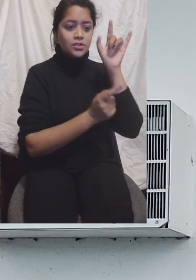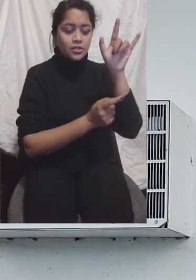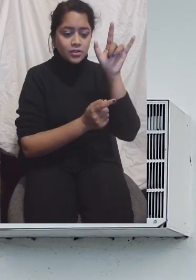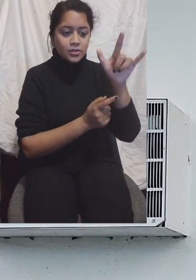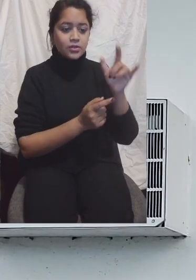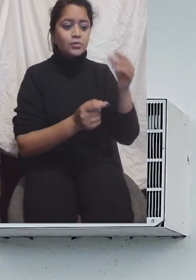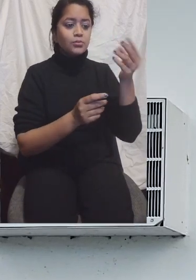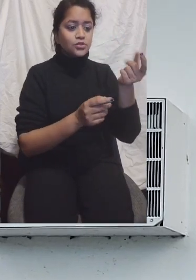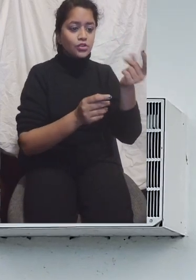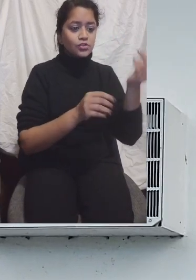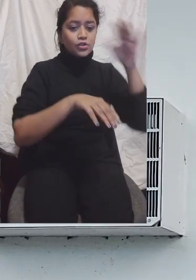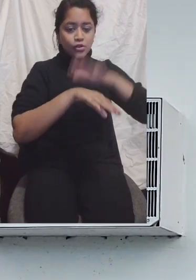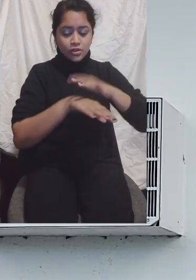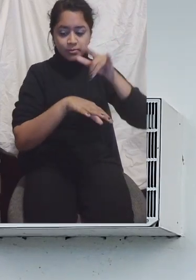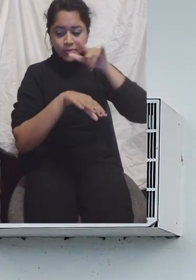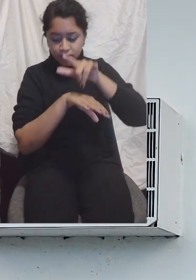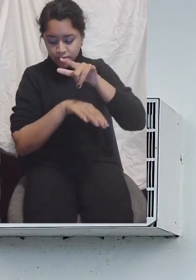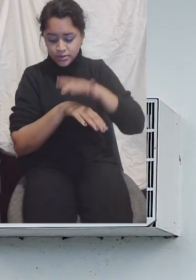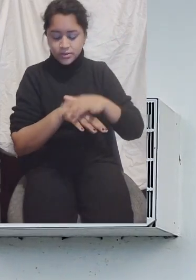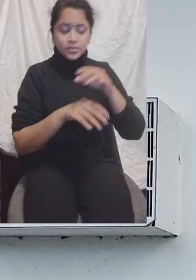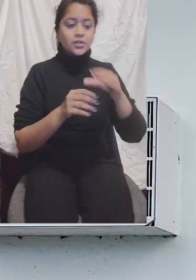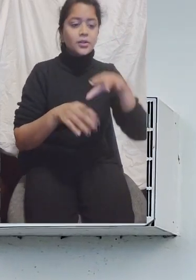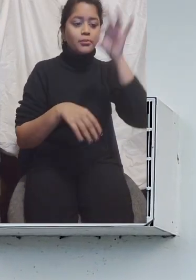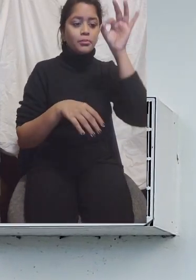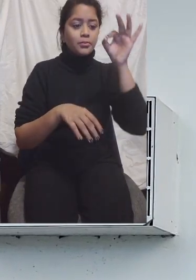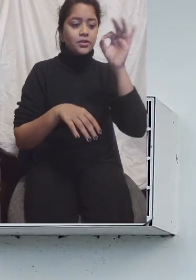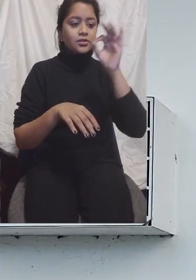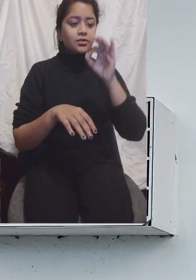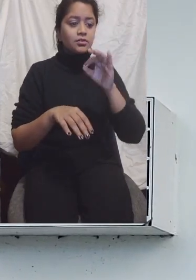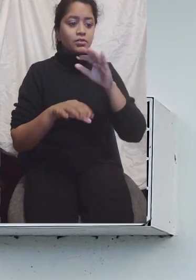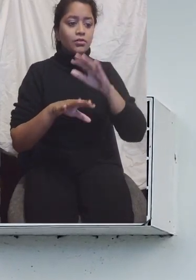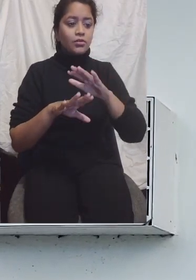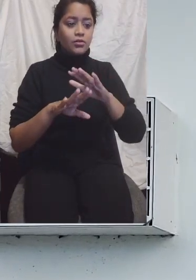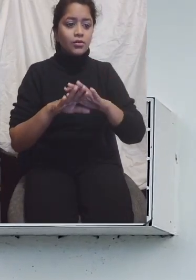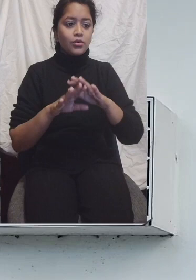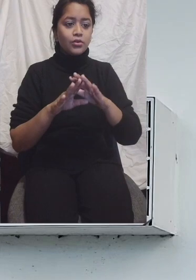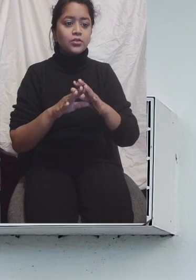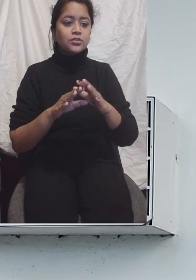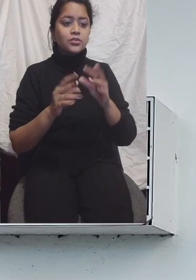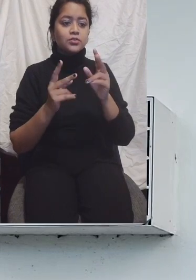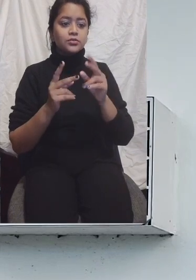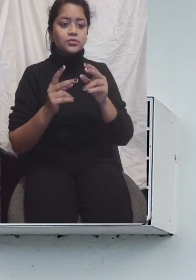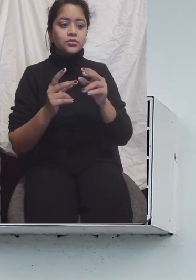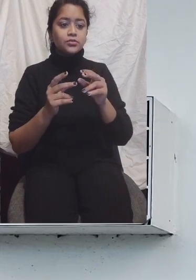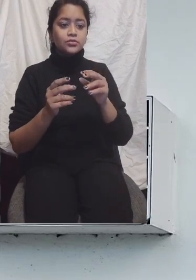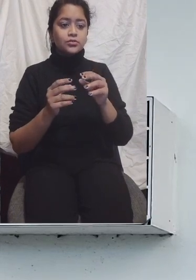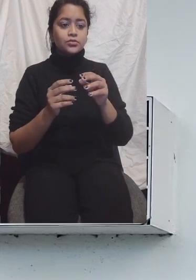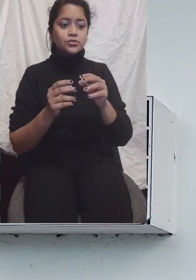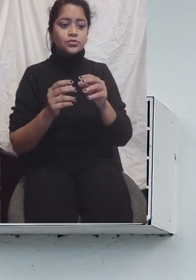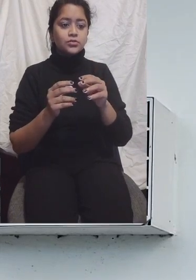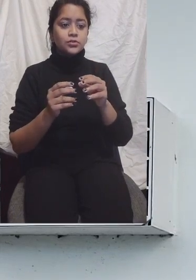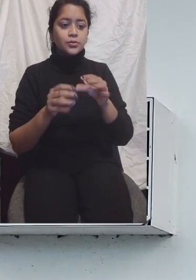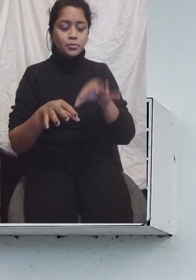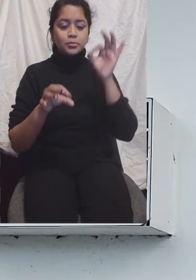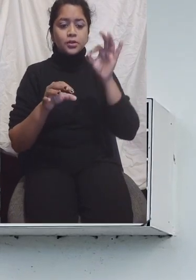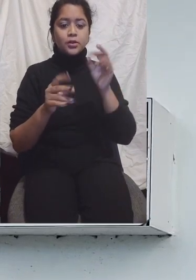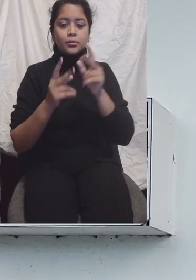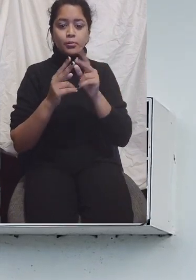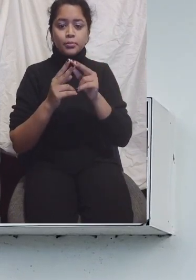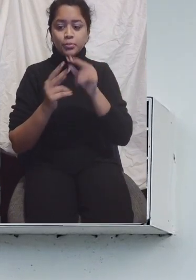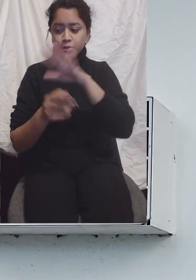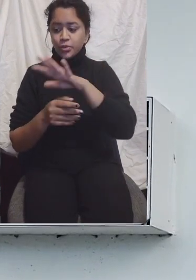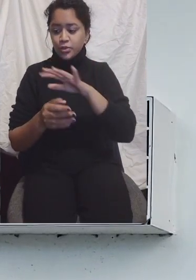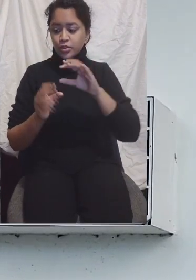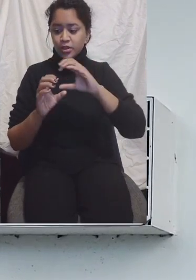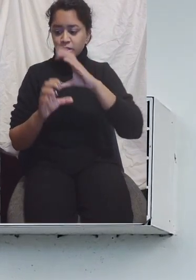get all the exits done. We sort out the crates, we sort out all the financial side of things, meet the flyers at the airport, put the dogs on the plane, and then at the